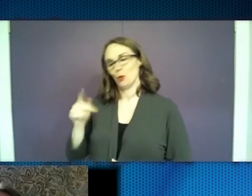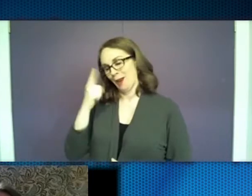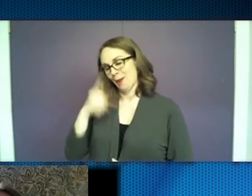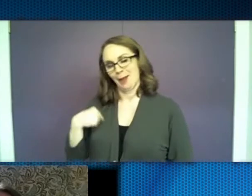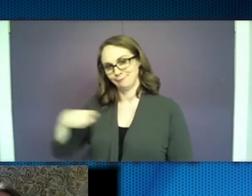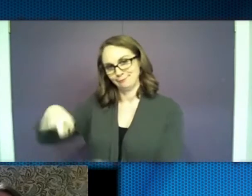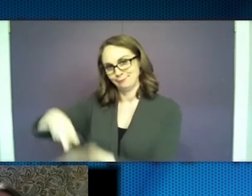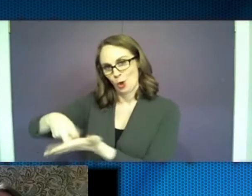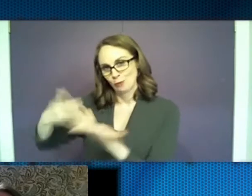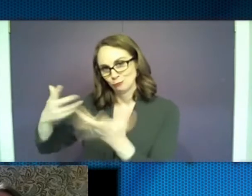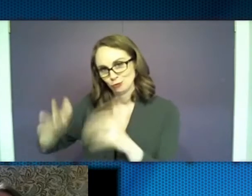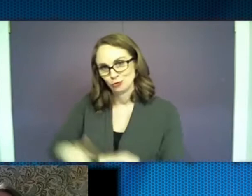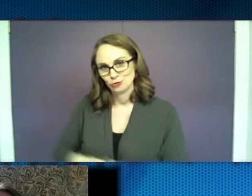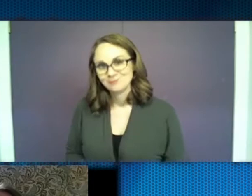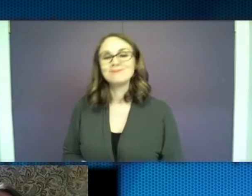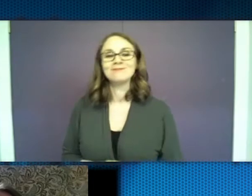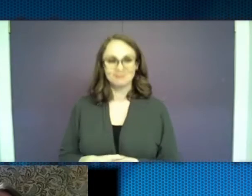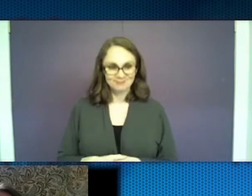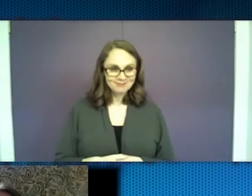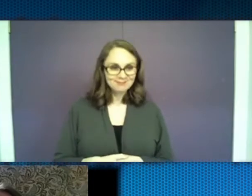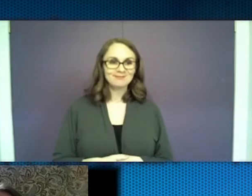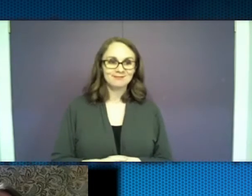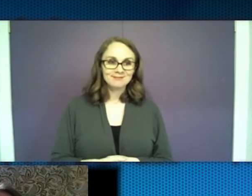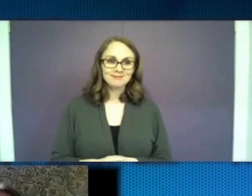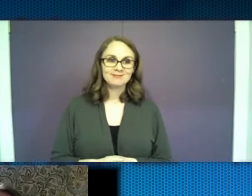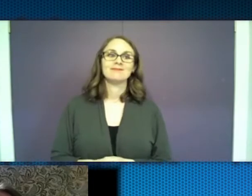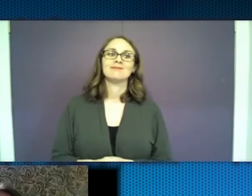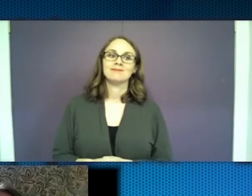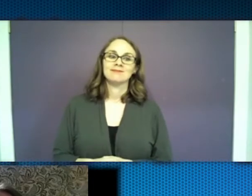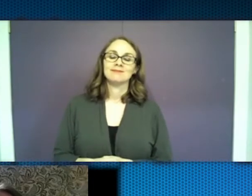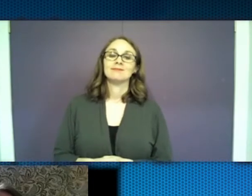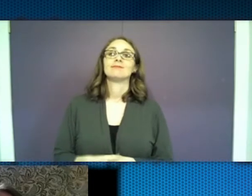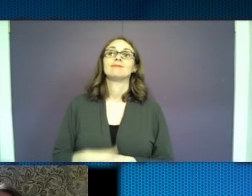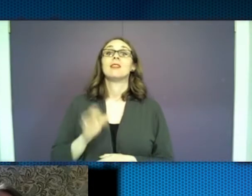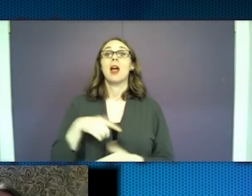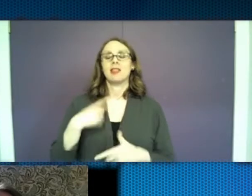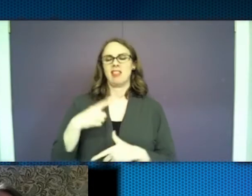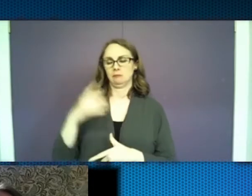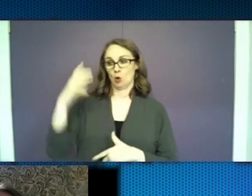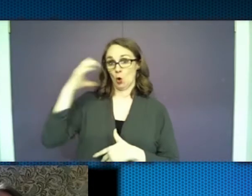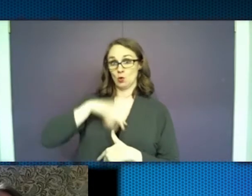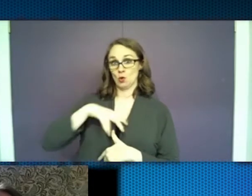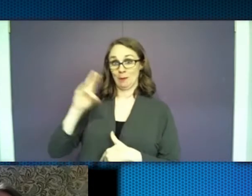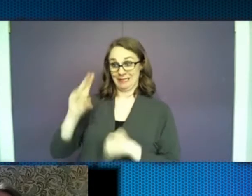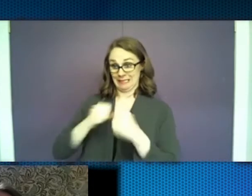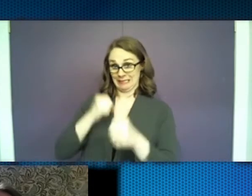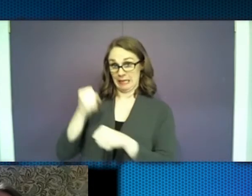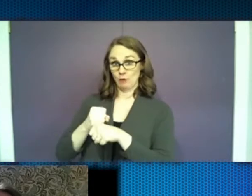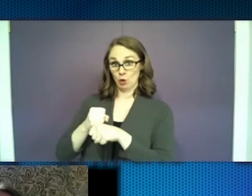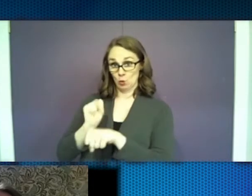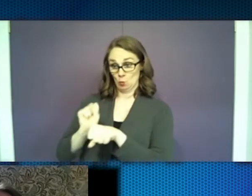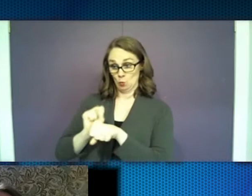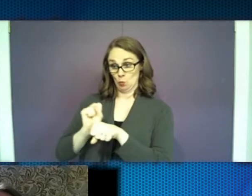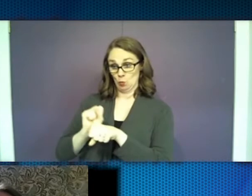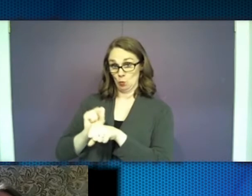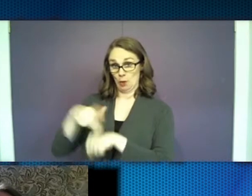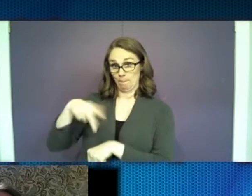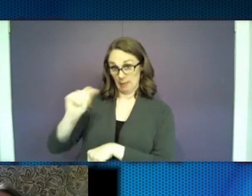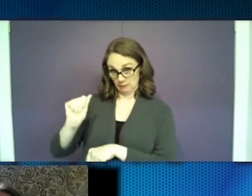doing. So then we have to assume, based on the time they spent there, that they committed to that 7-year term of indentured